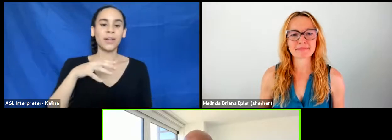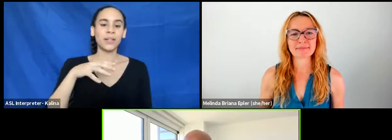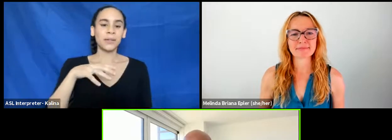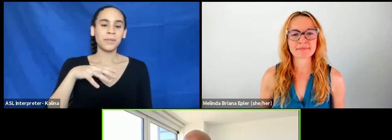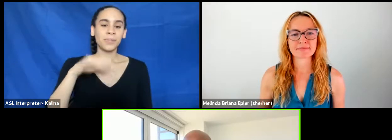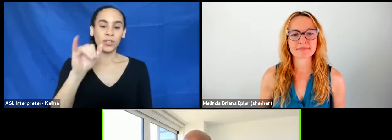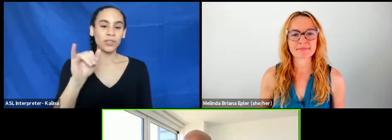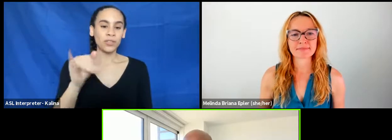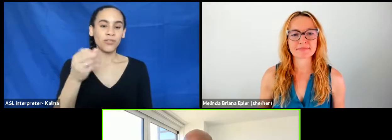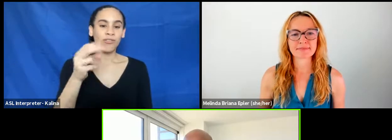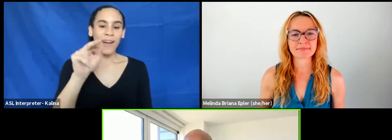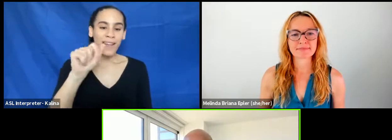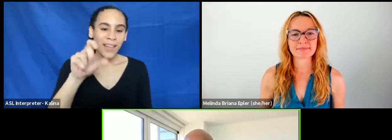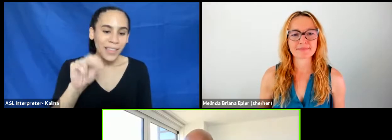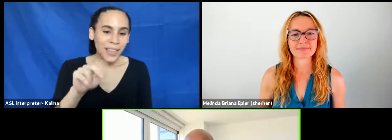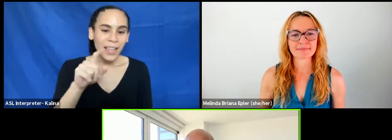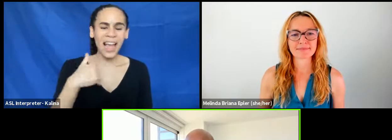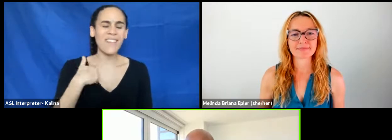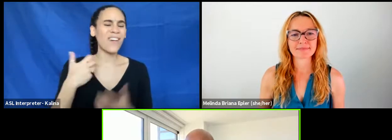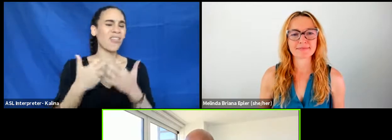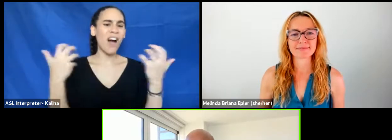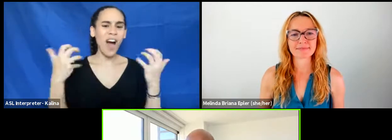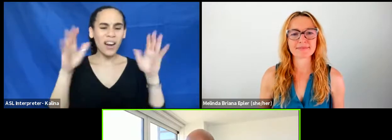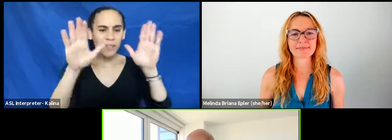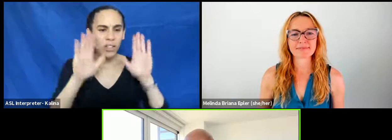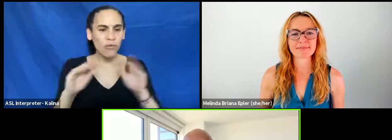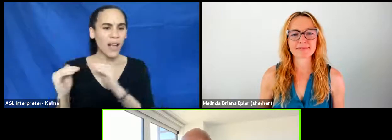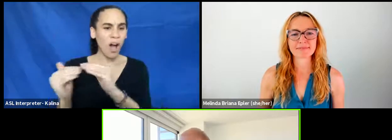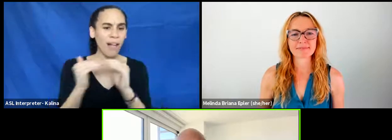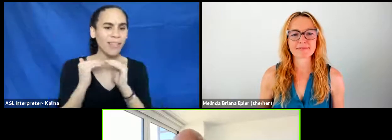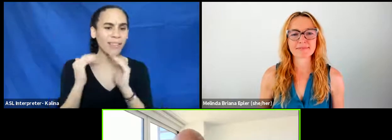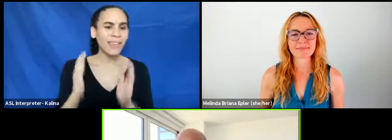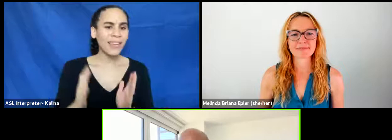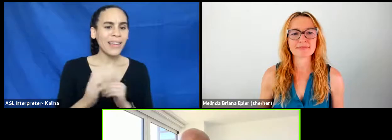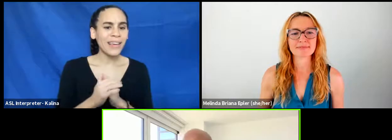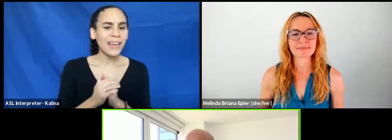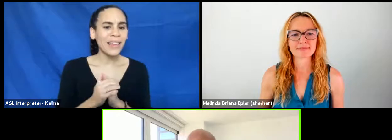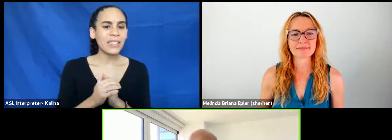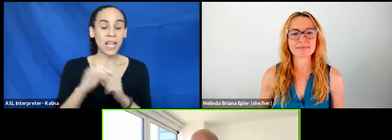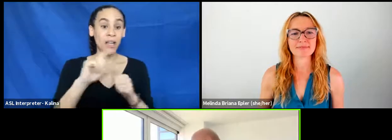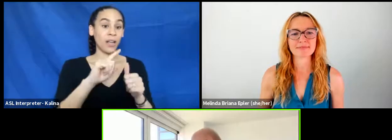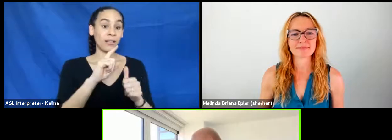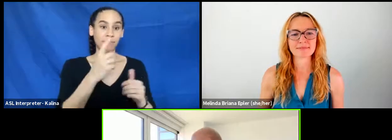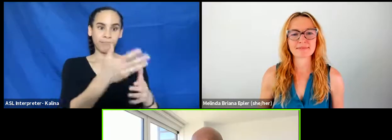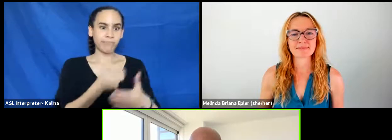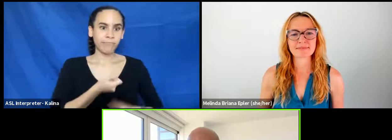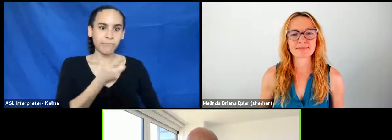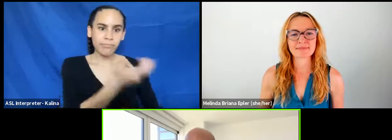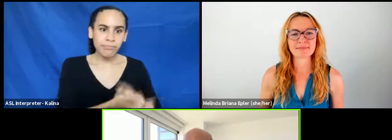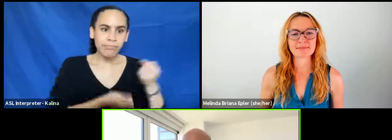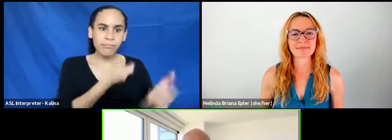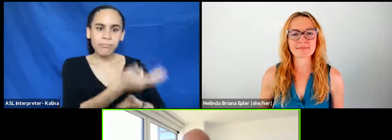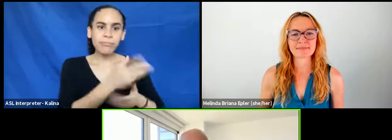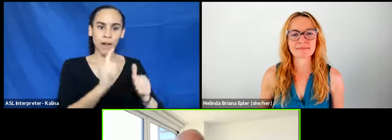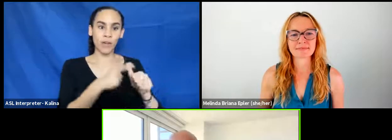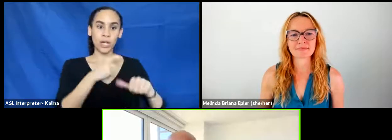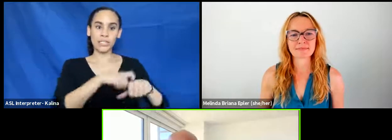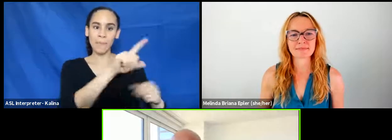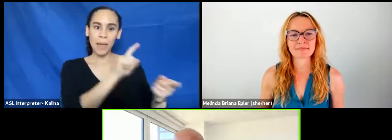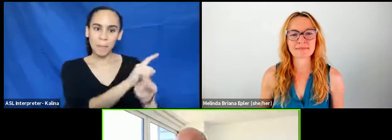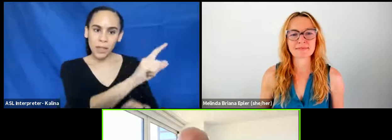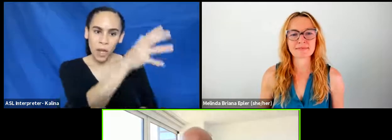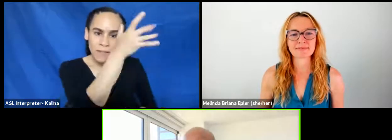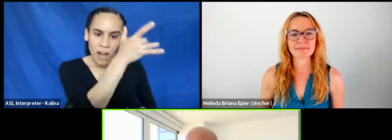colleagues, Black and brown men sharing stories from their first time meeting their fathers to raising capital to being